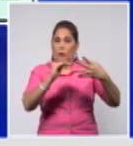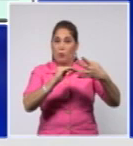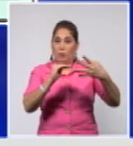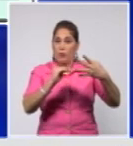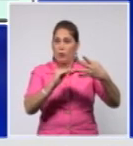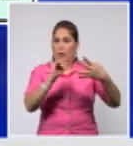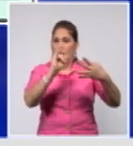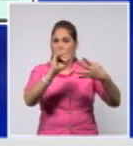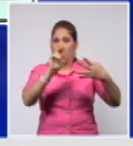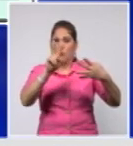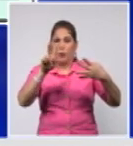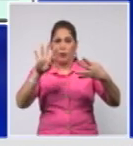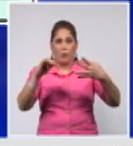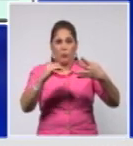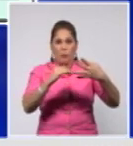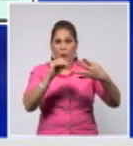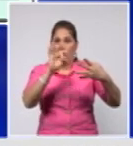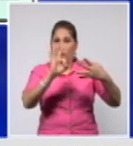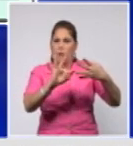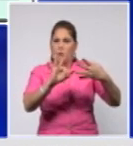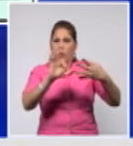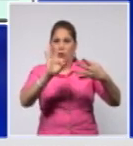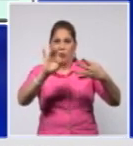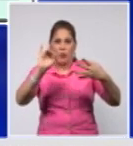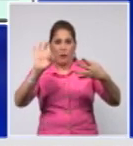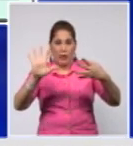4,624,885 confirmed cases and